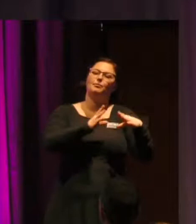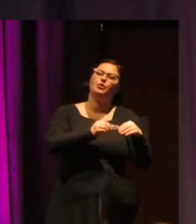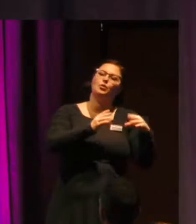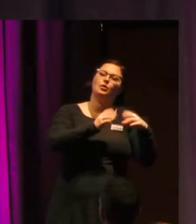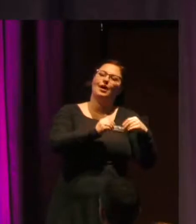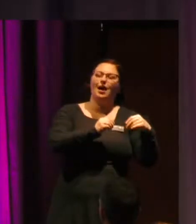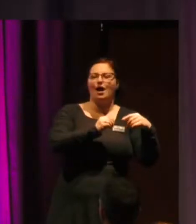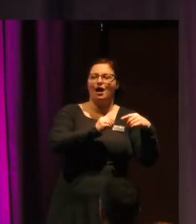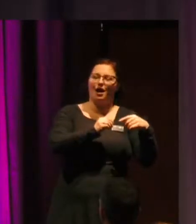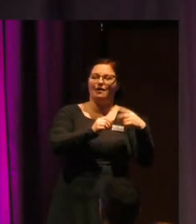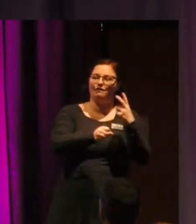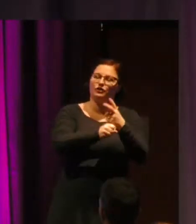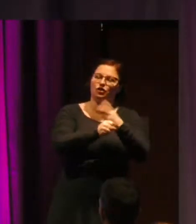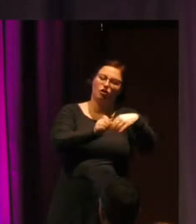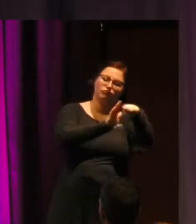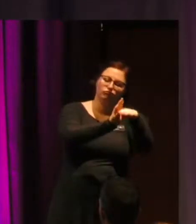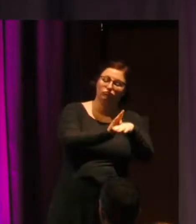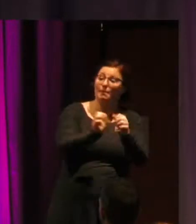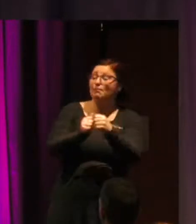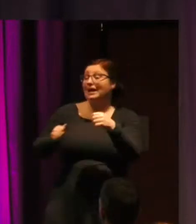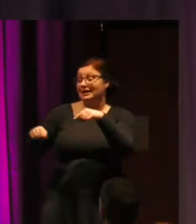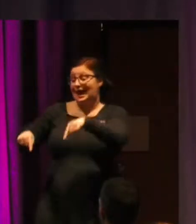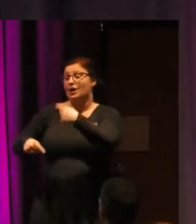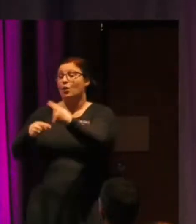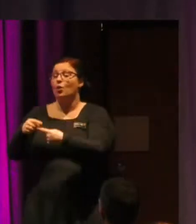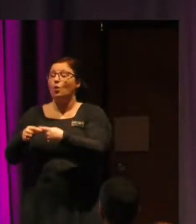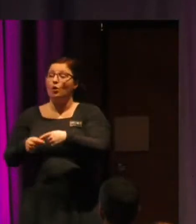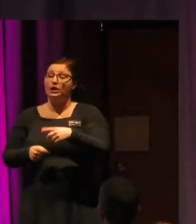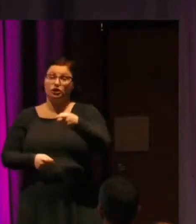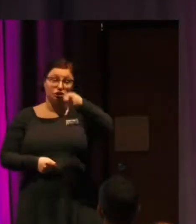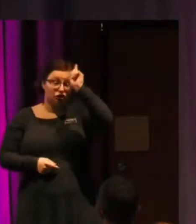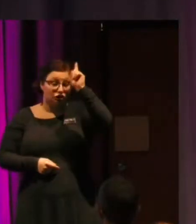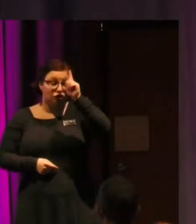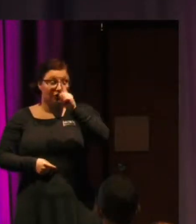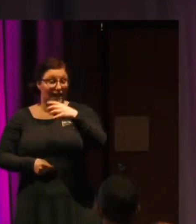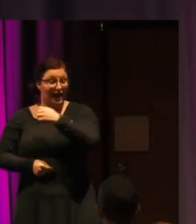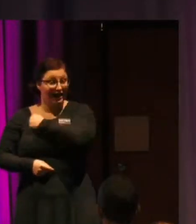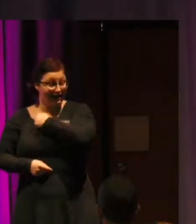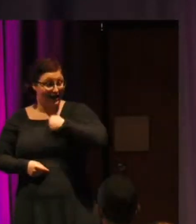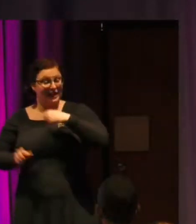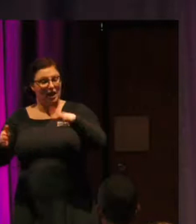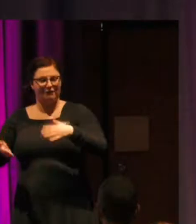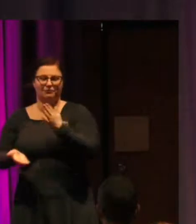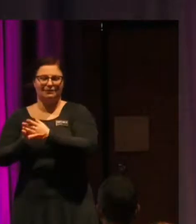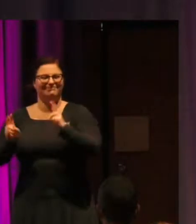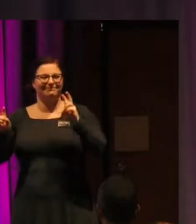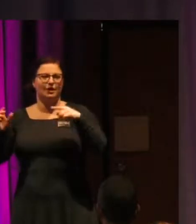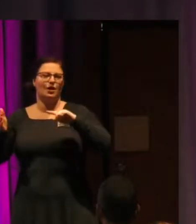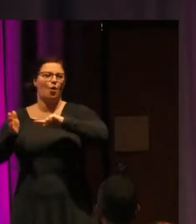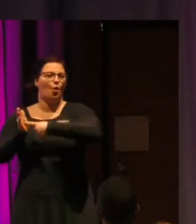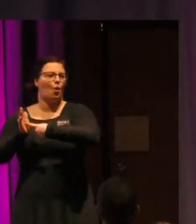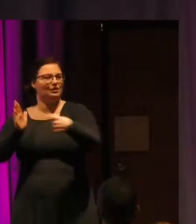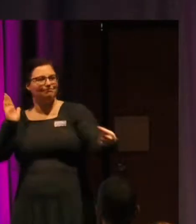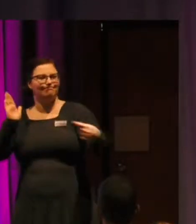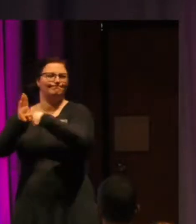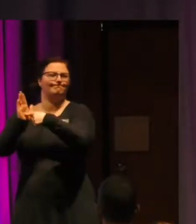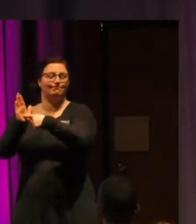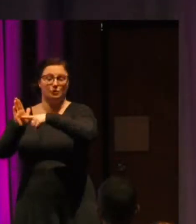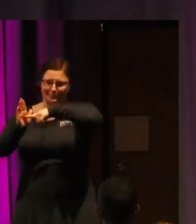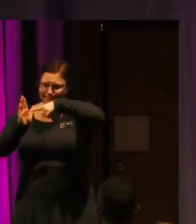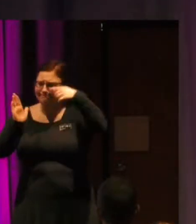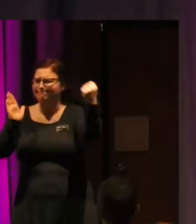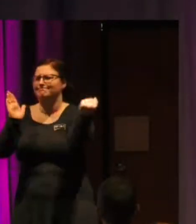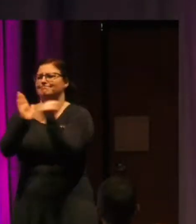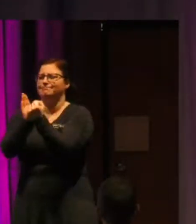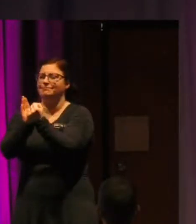just this year, the German government decided to have an example of hard law, and they legislated a piece of